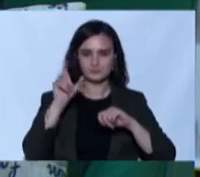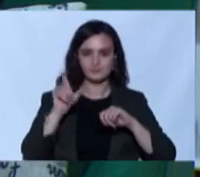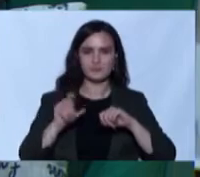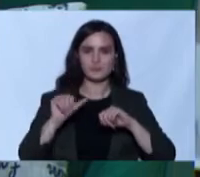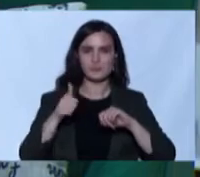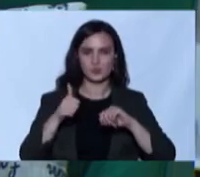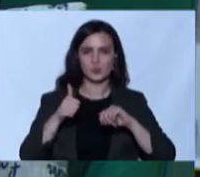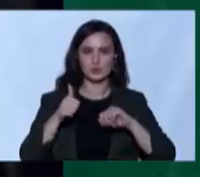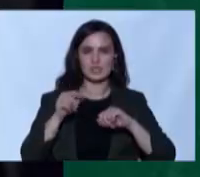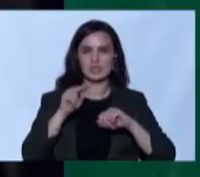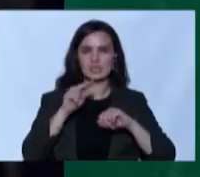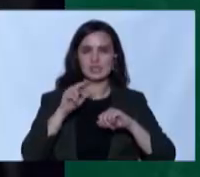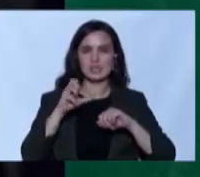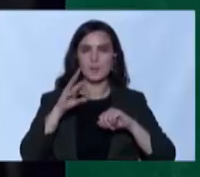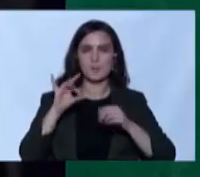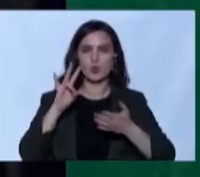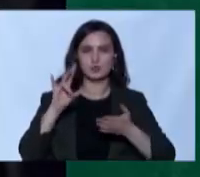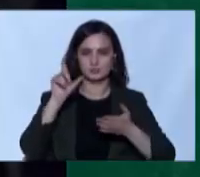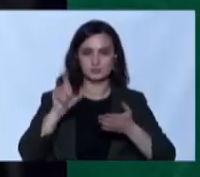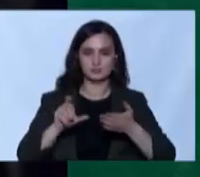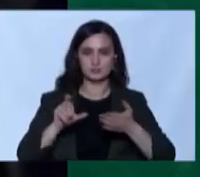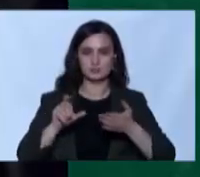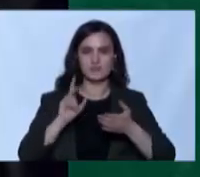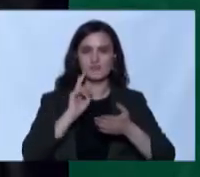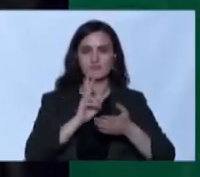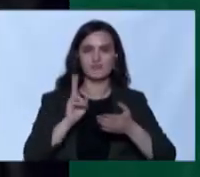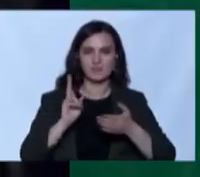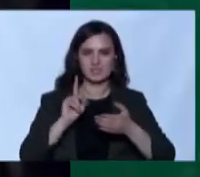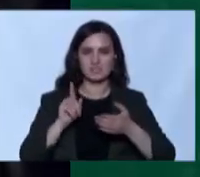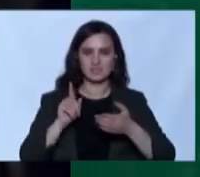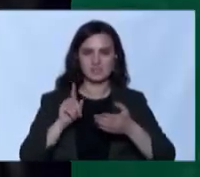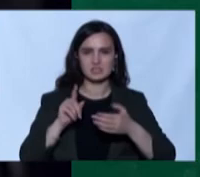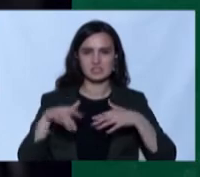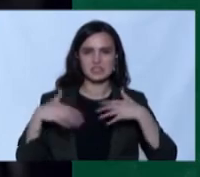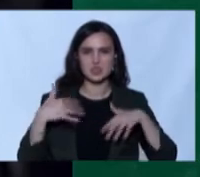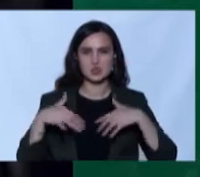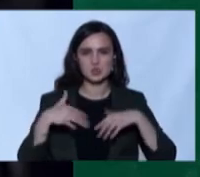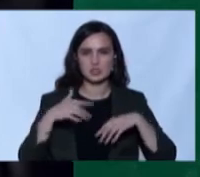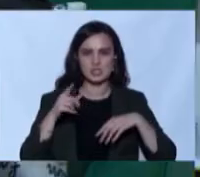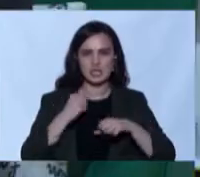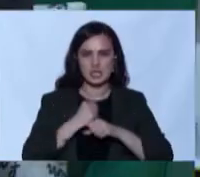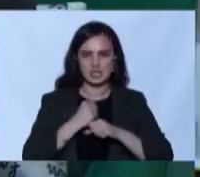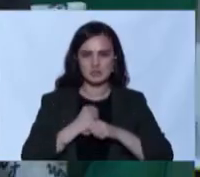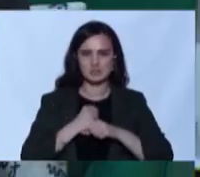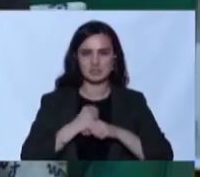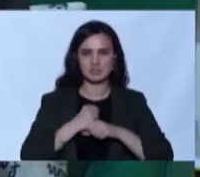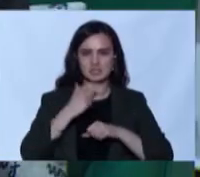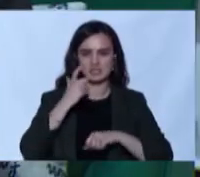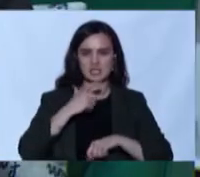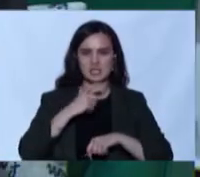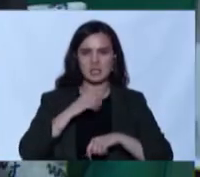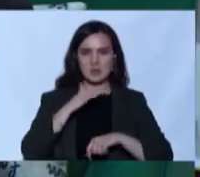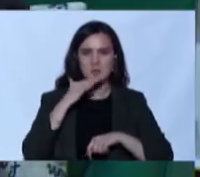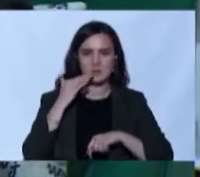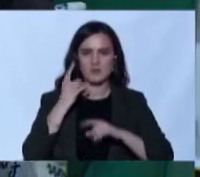a sort of demonic figure, someone who preys on the weak, stays youthful by drinking the blood